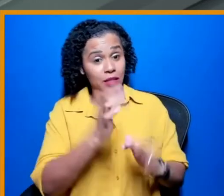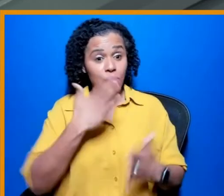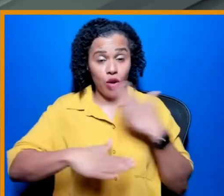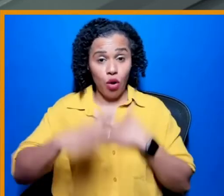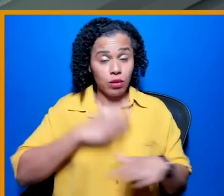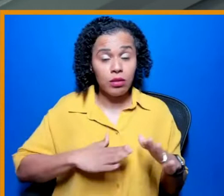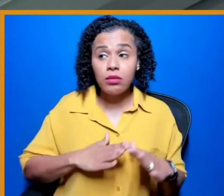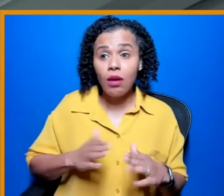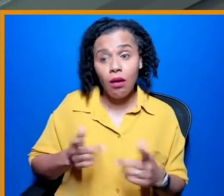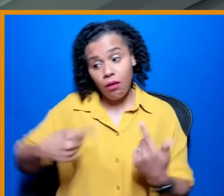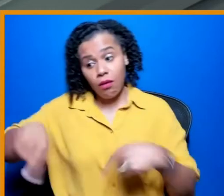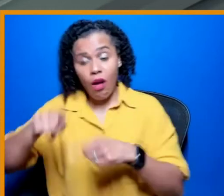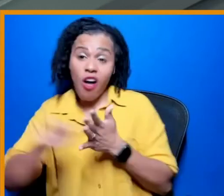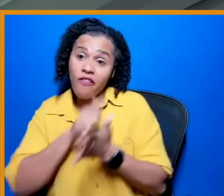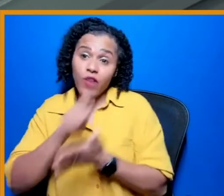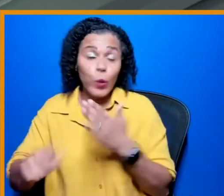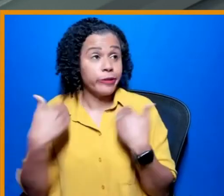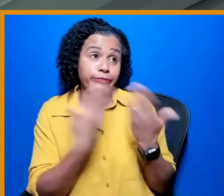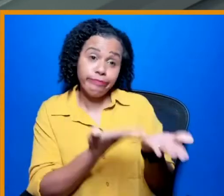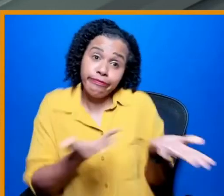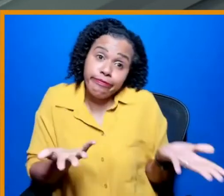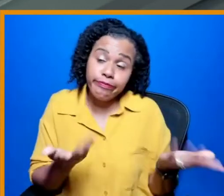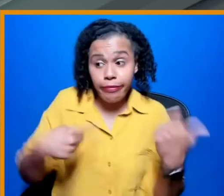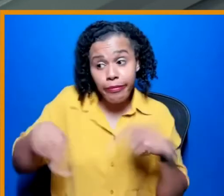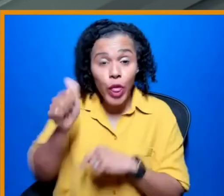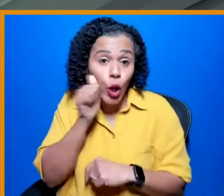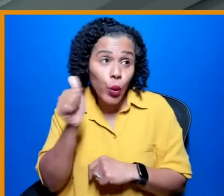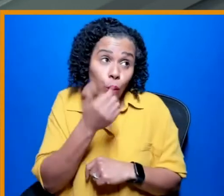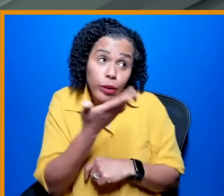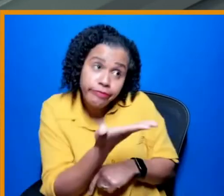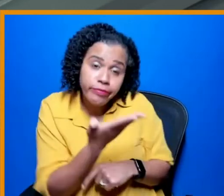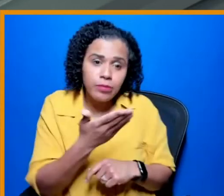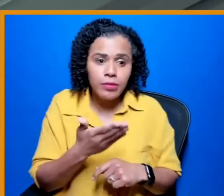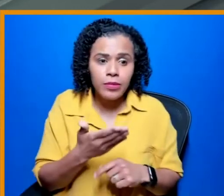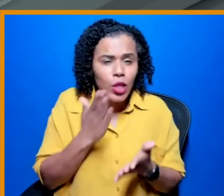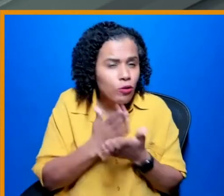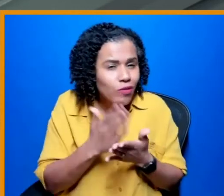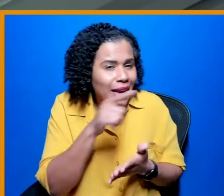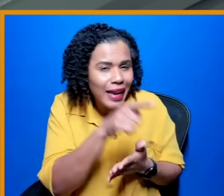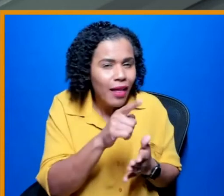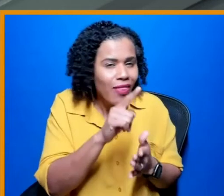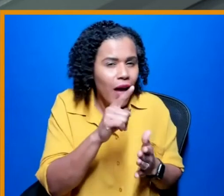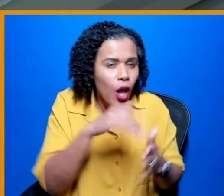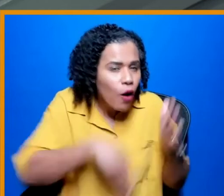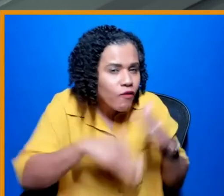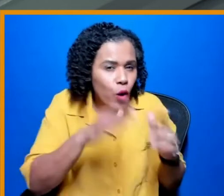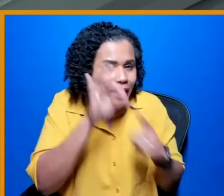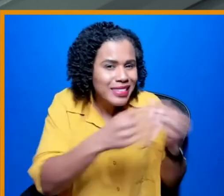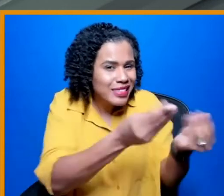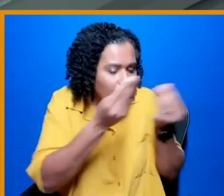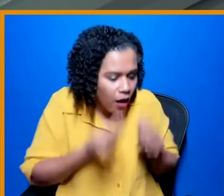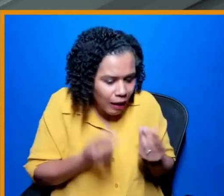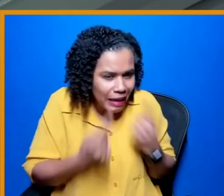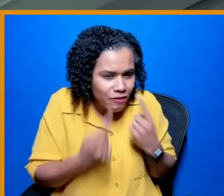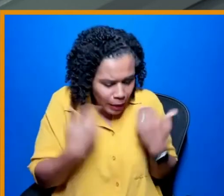They knew what they were getting, a relatable elite with a limited attention span and a lack of attention to detail. What came next blew that argument out